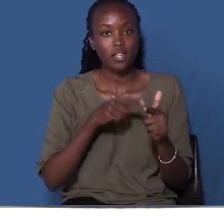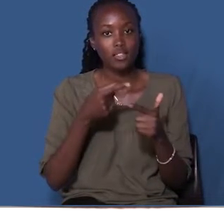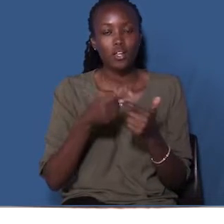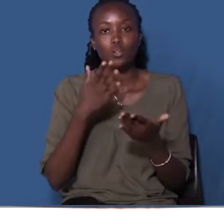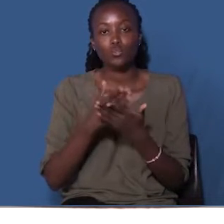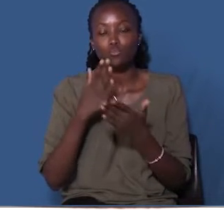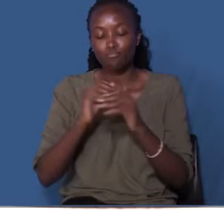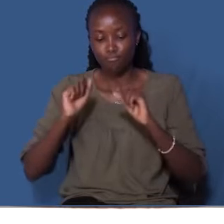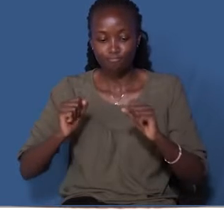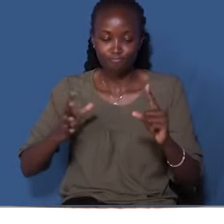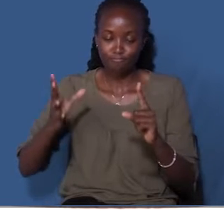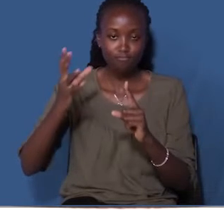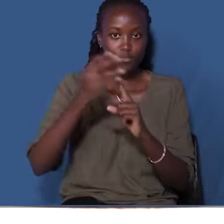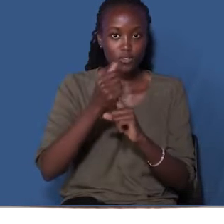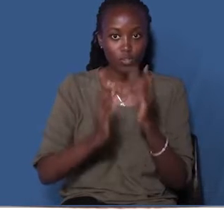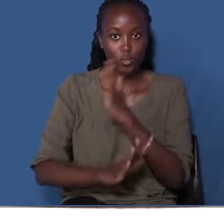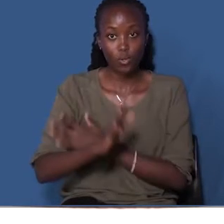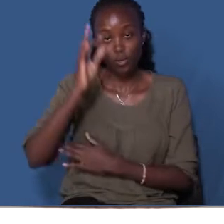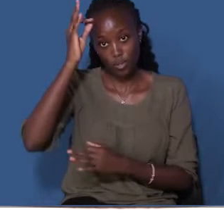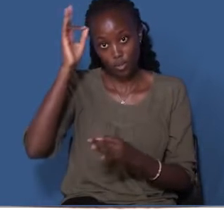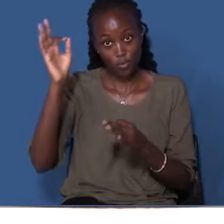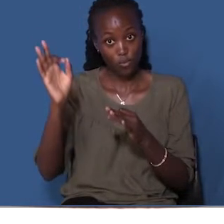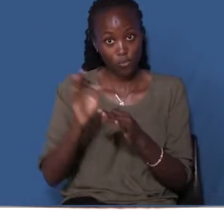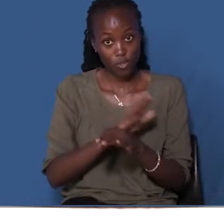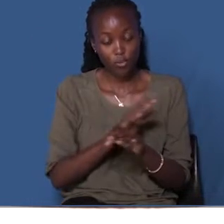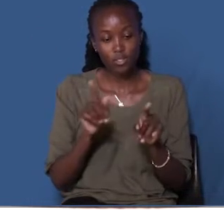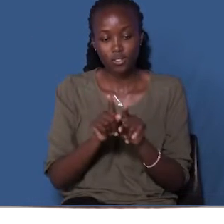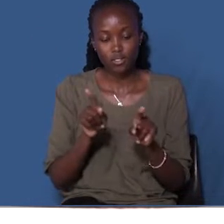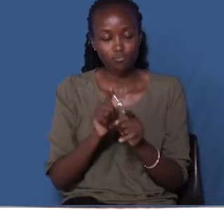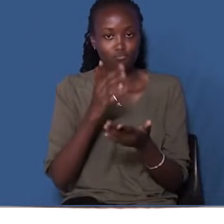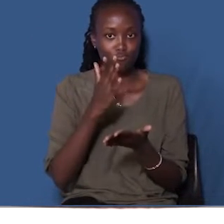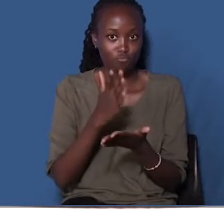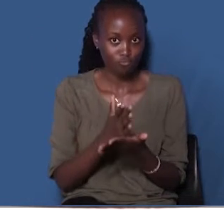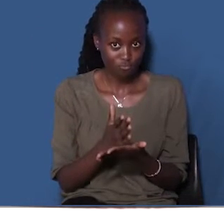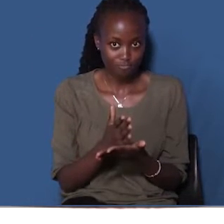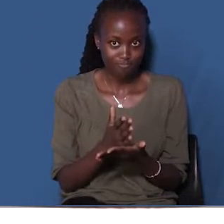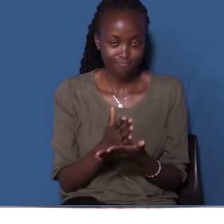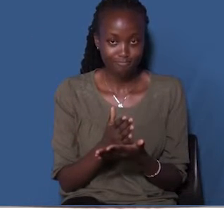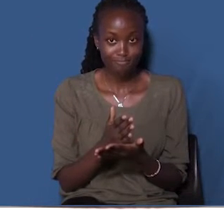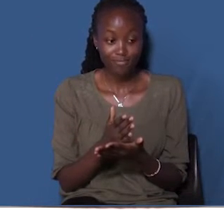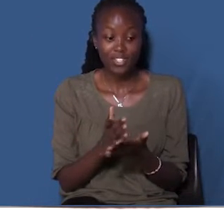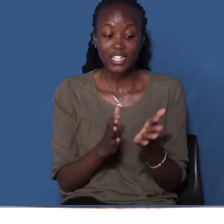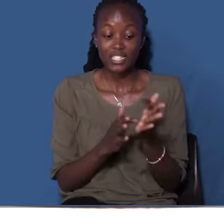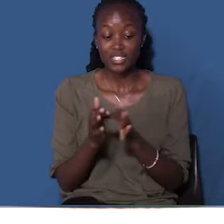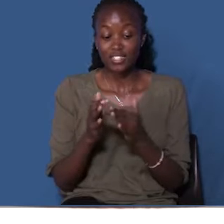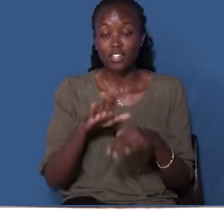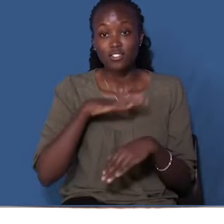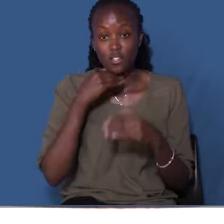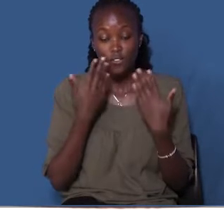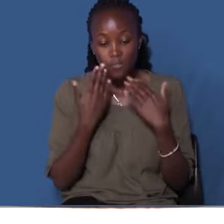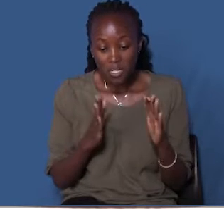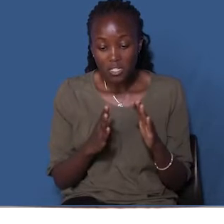He is faithful and true. He died, you know, and these people longed to see him alive, you know.